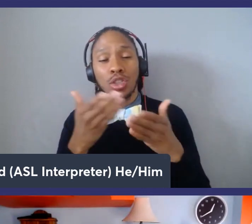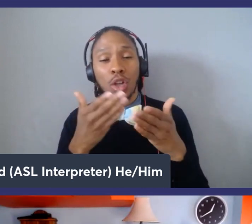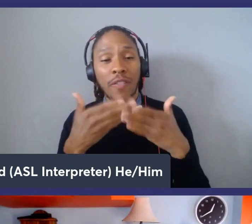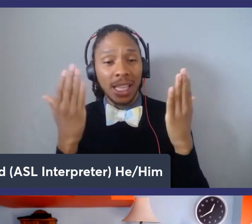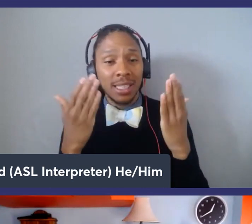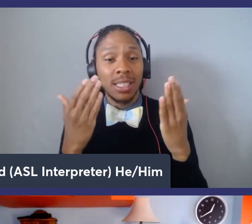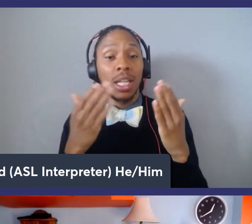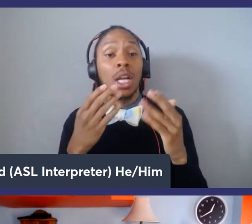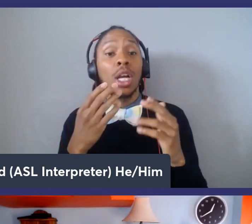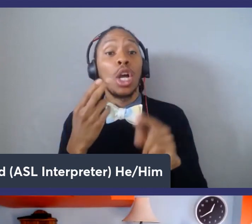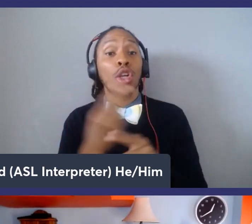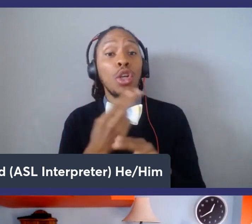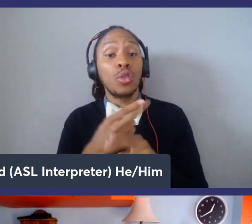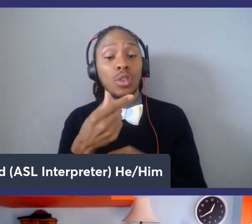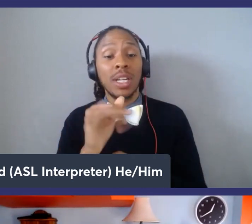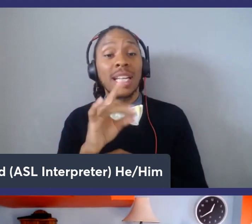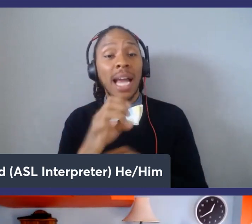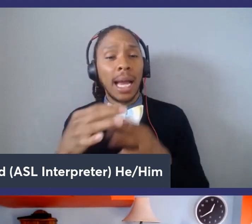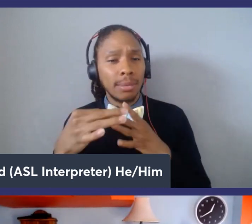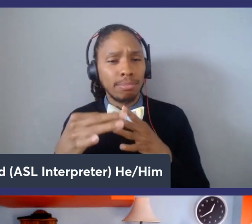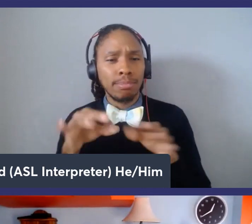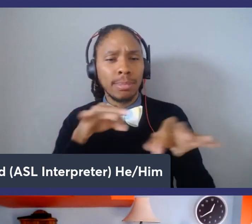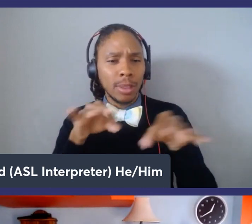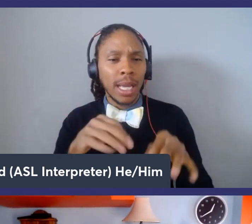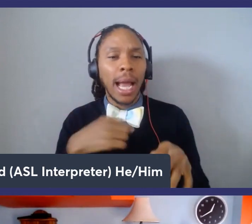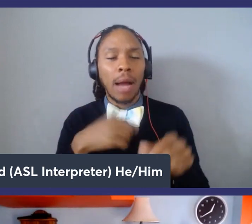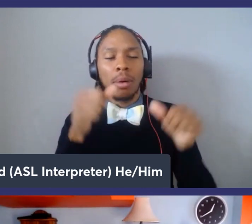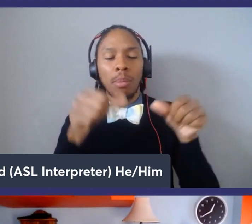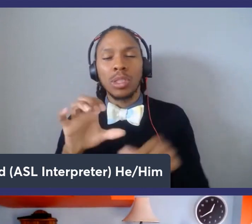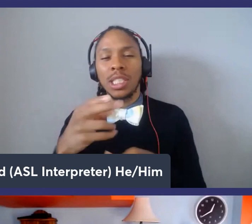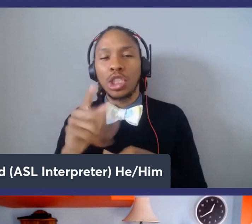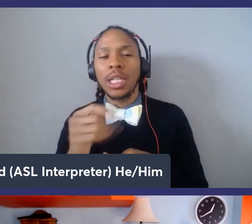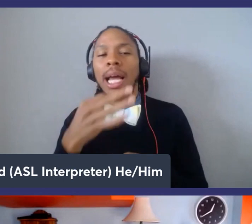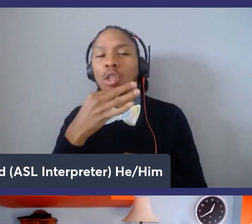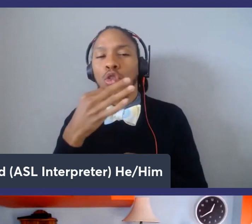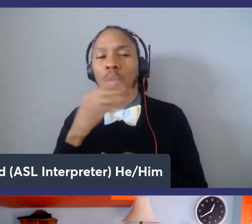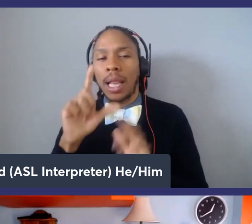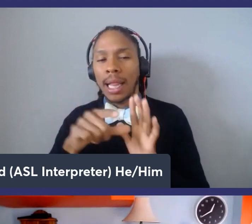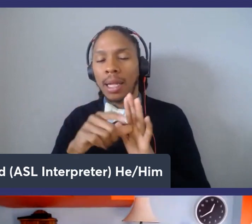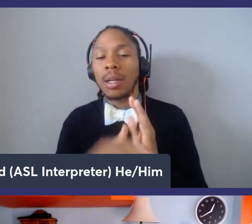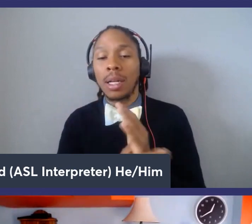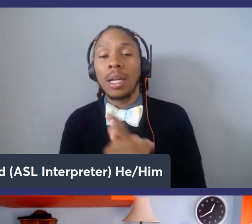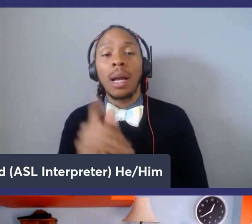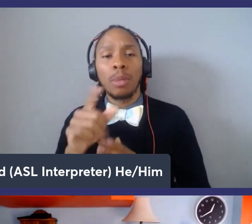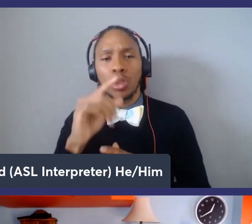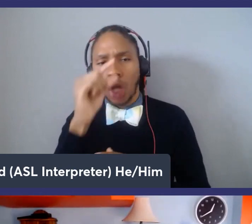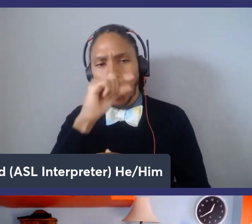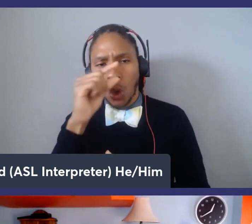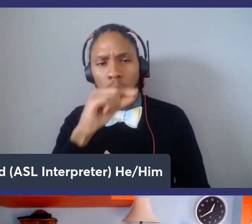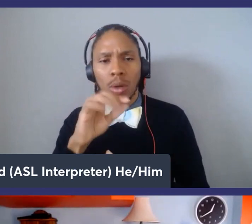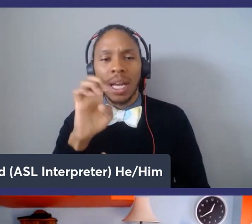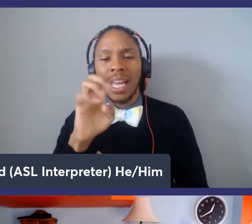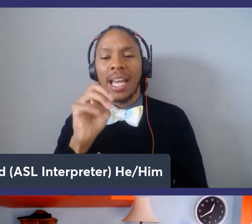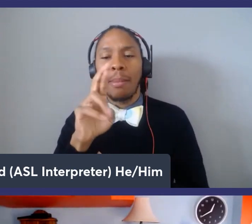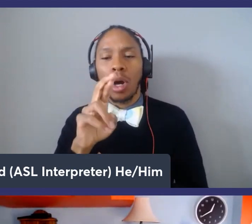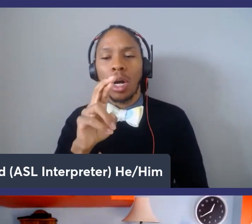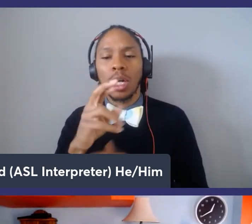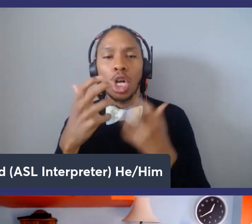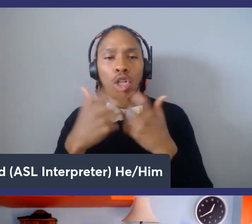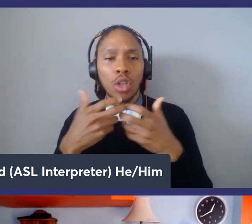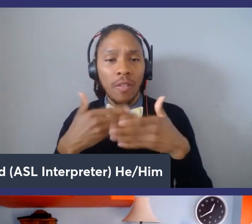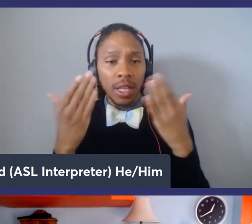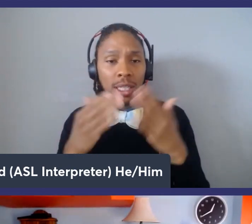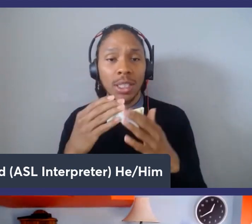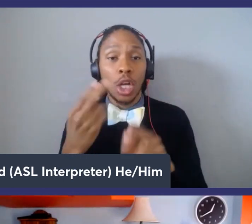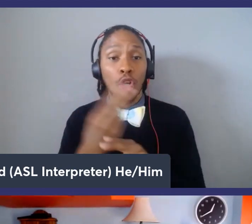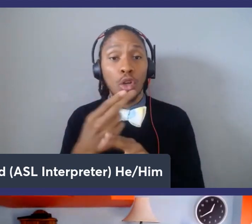I'll drop that in the chat later too. But if you just Google EMR Serverless user guide, you will see our